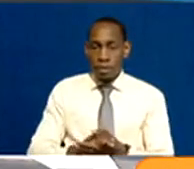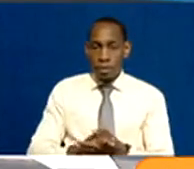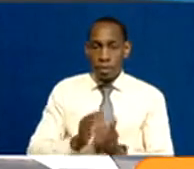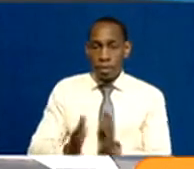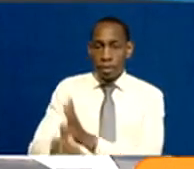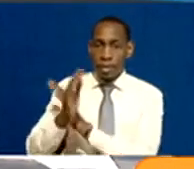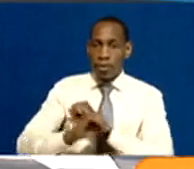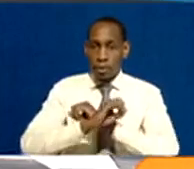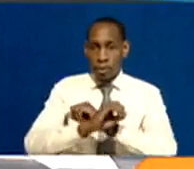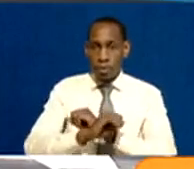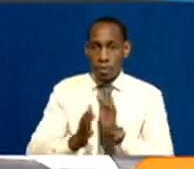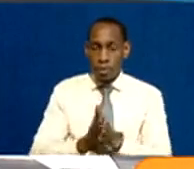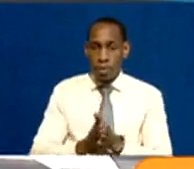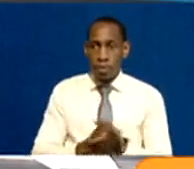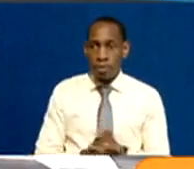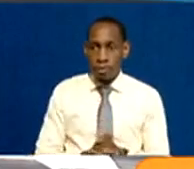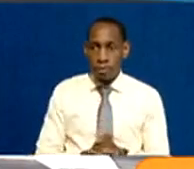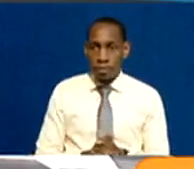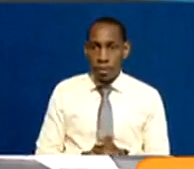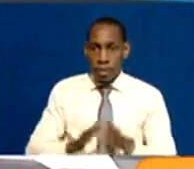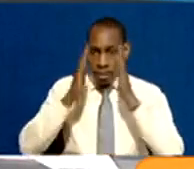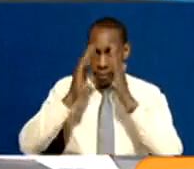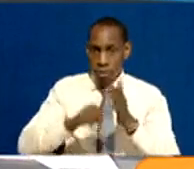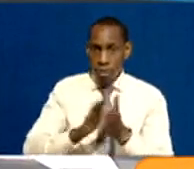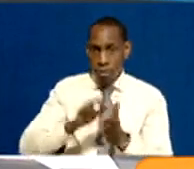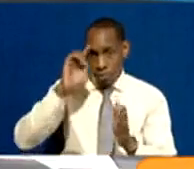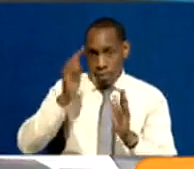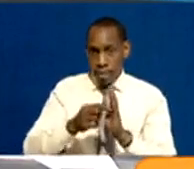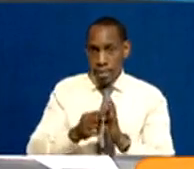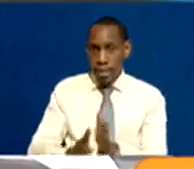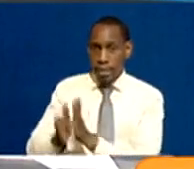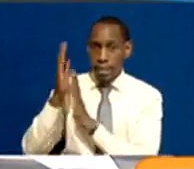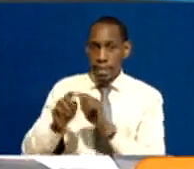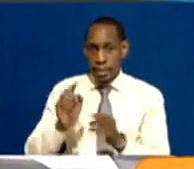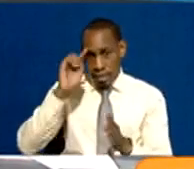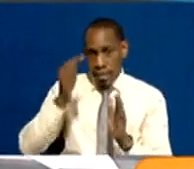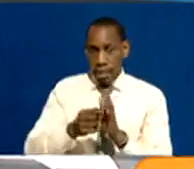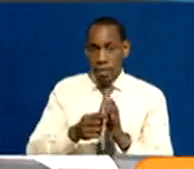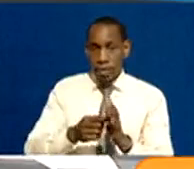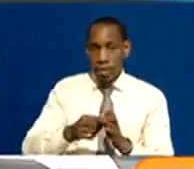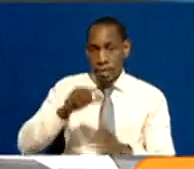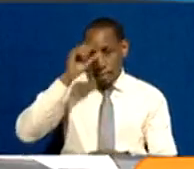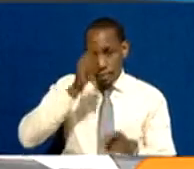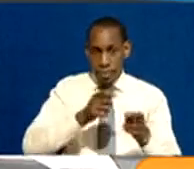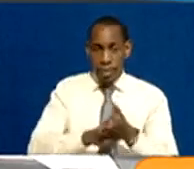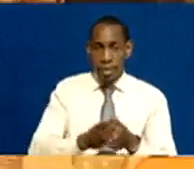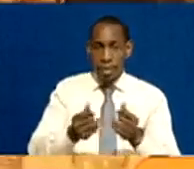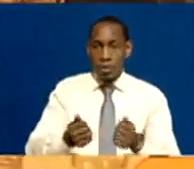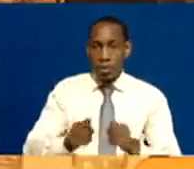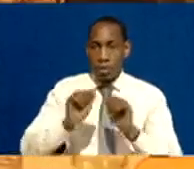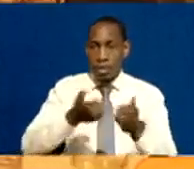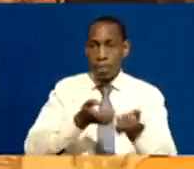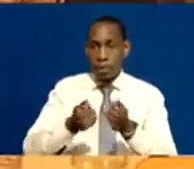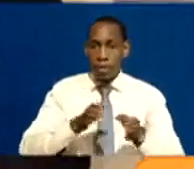solution, building on the zero trust approach focused on identity security and identity governance. The solution enables enterprises